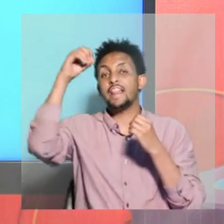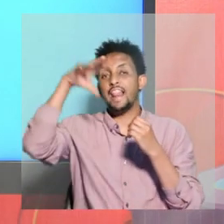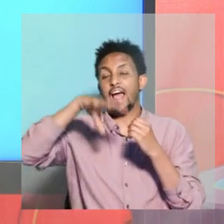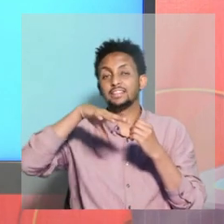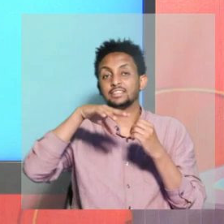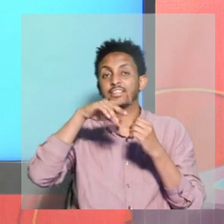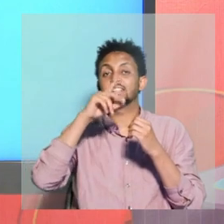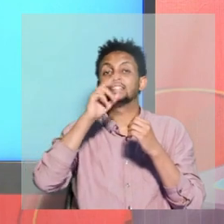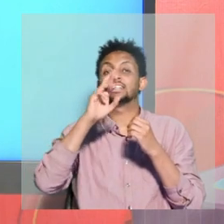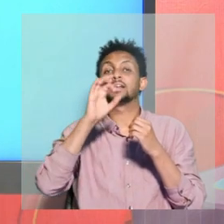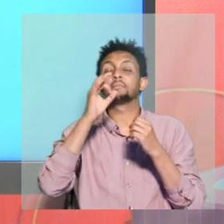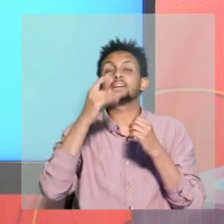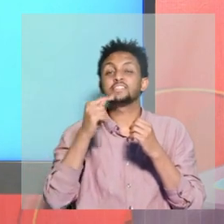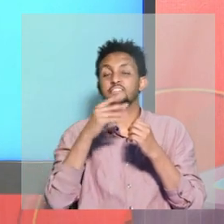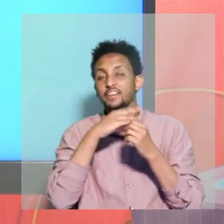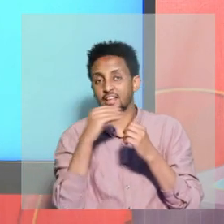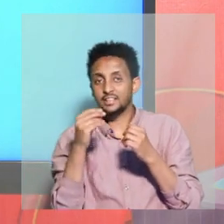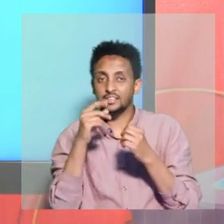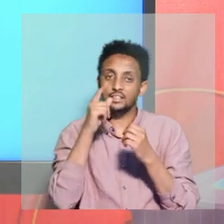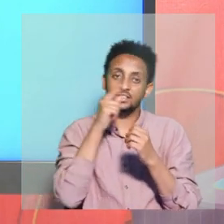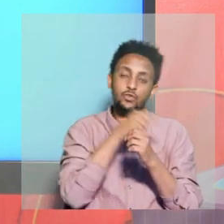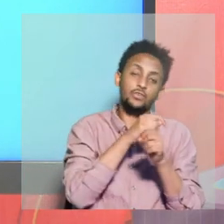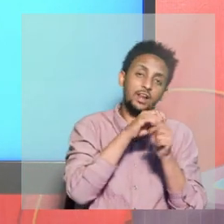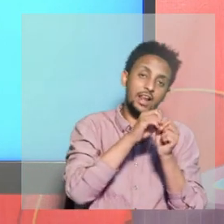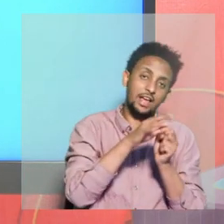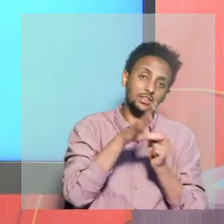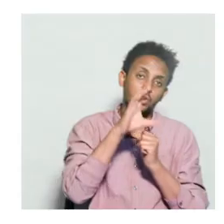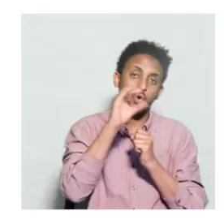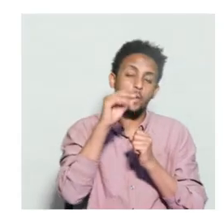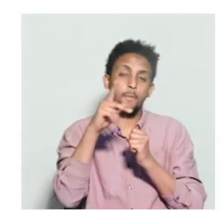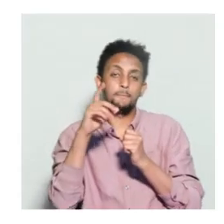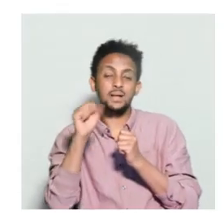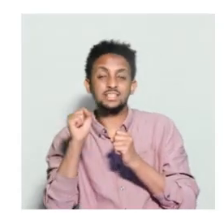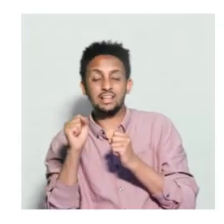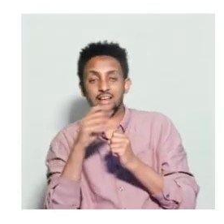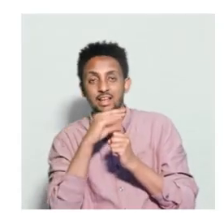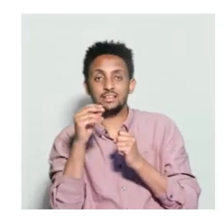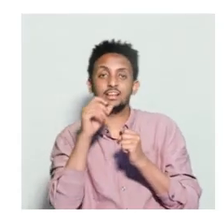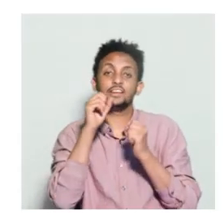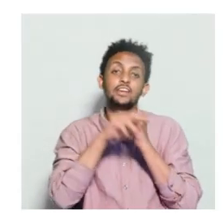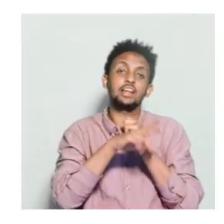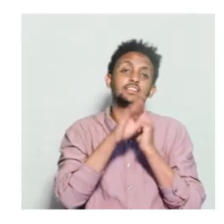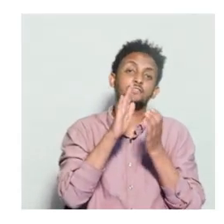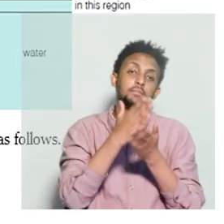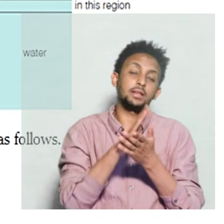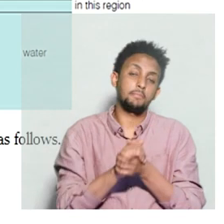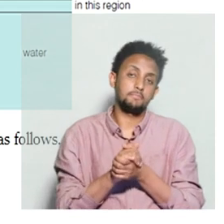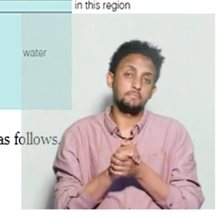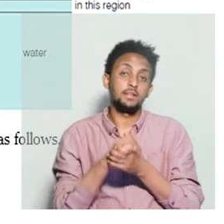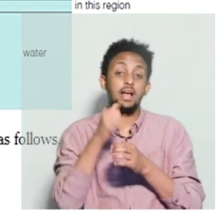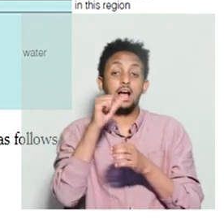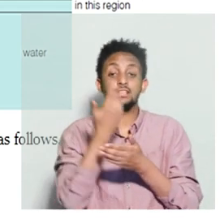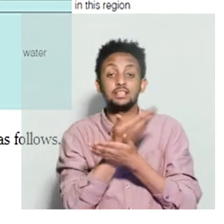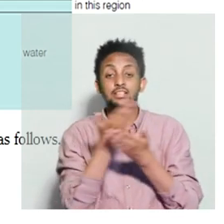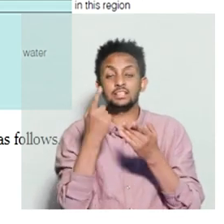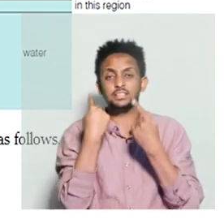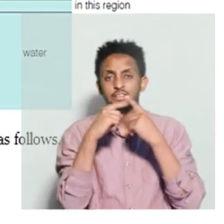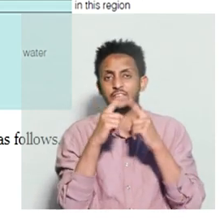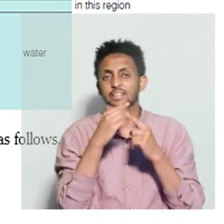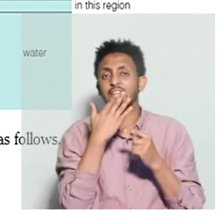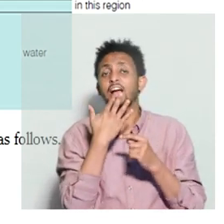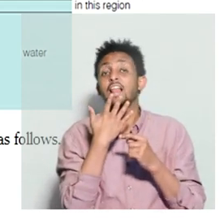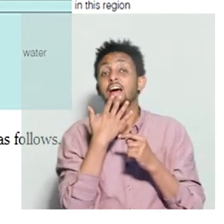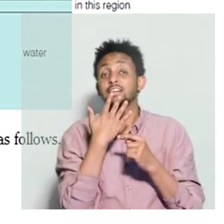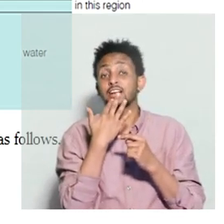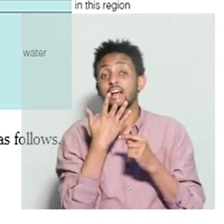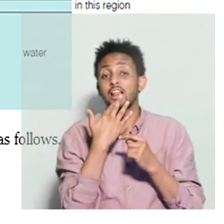a repulsive force between the particles of light, corpuscles, and the reflective medium. The other thing is different colors